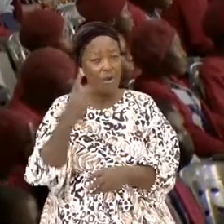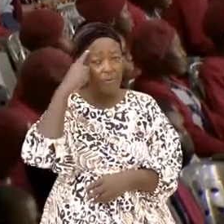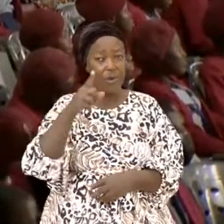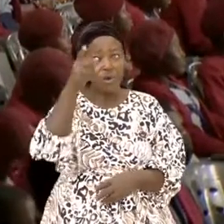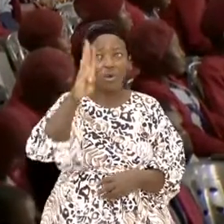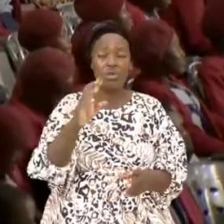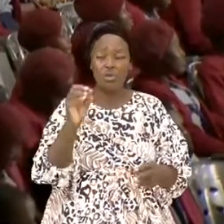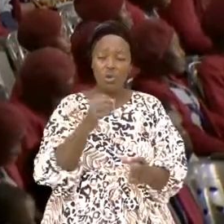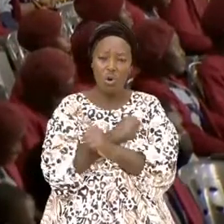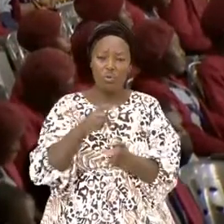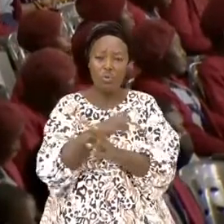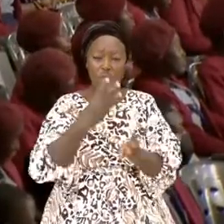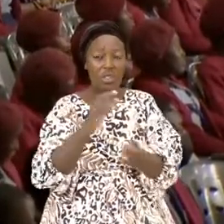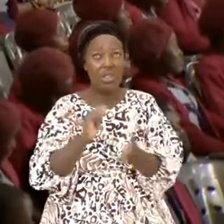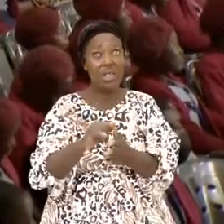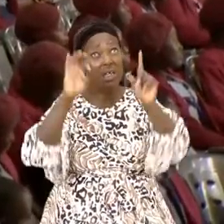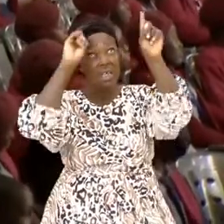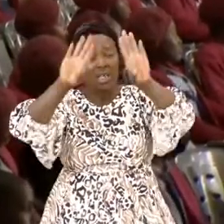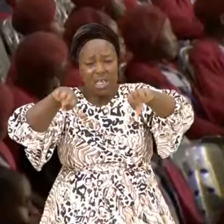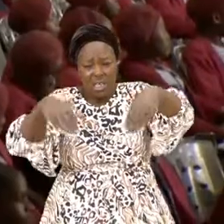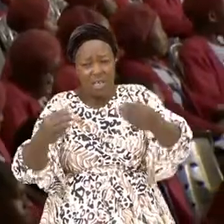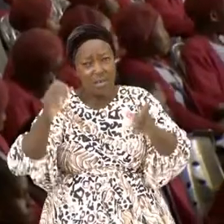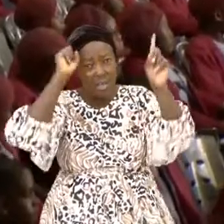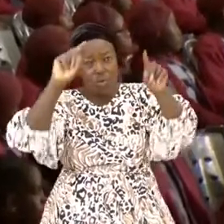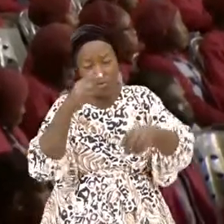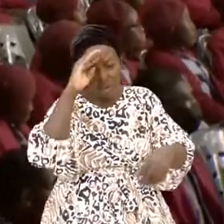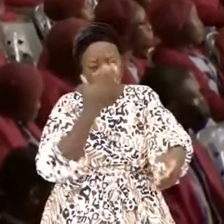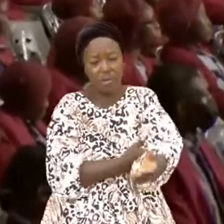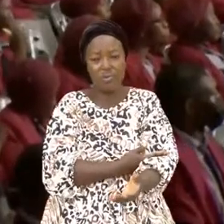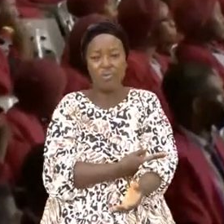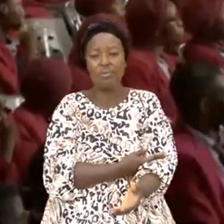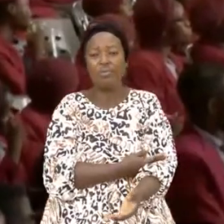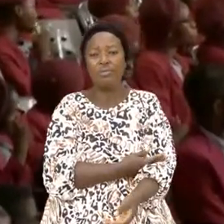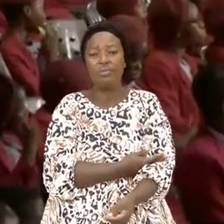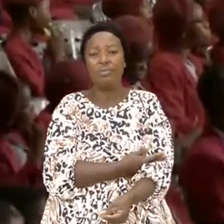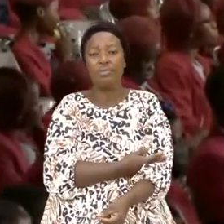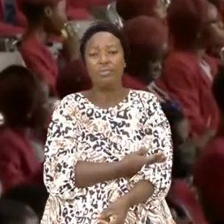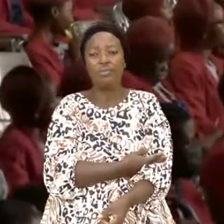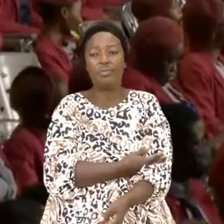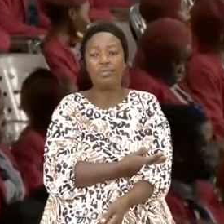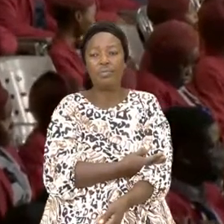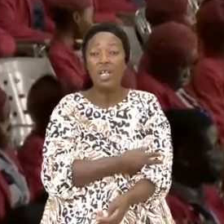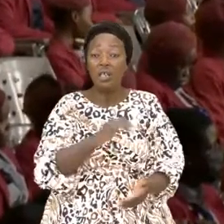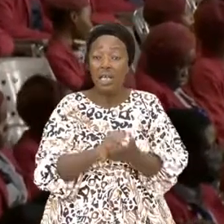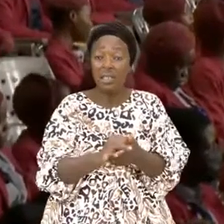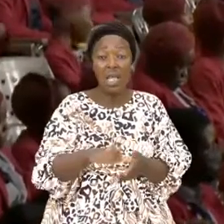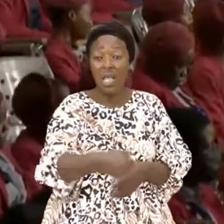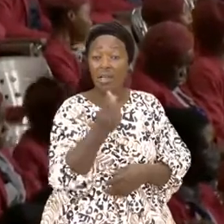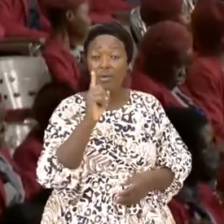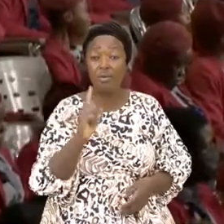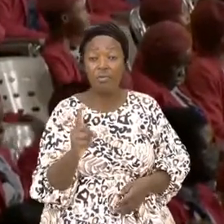so loved the world that he gave his only begotten Son, that